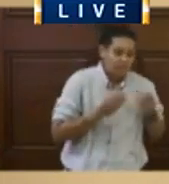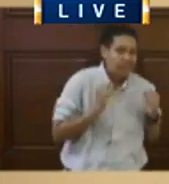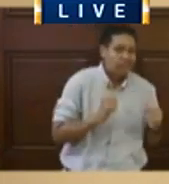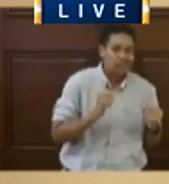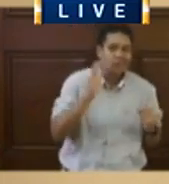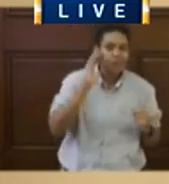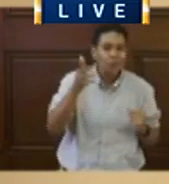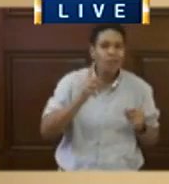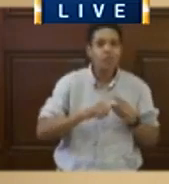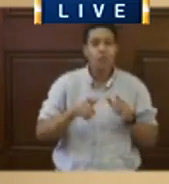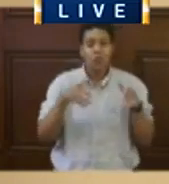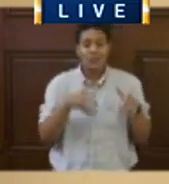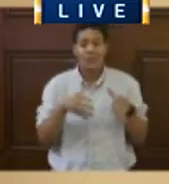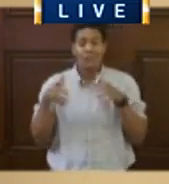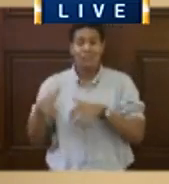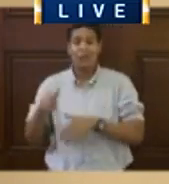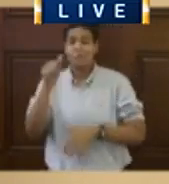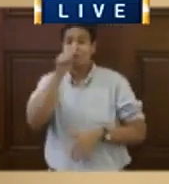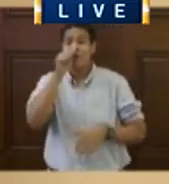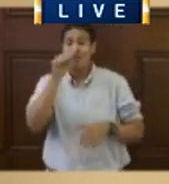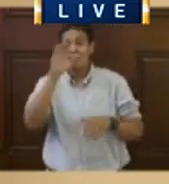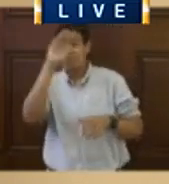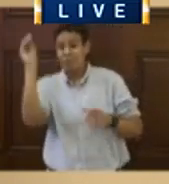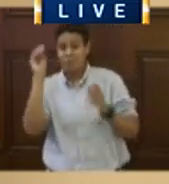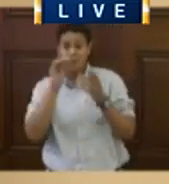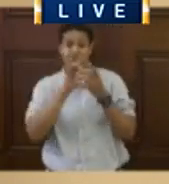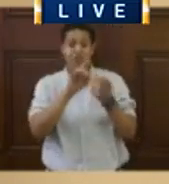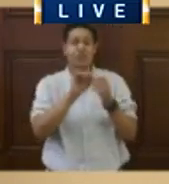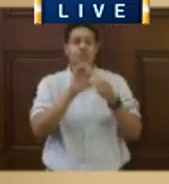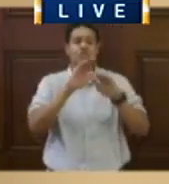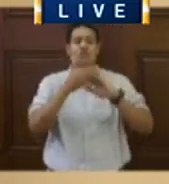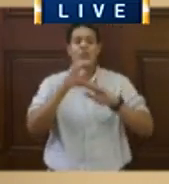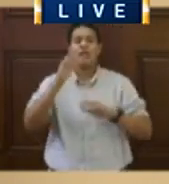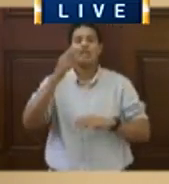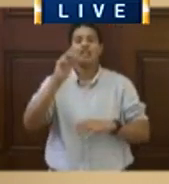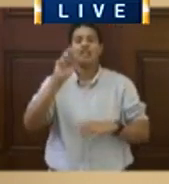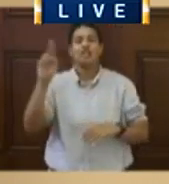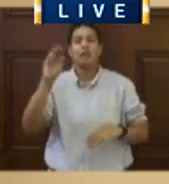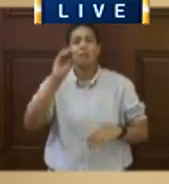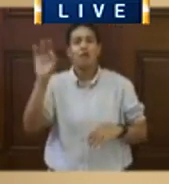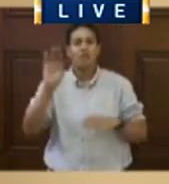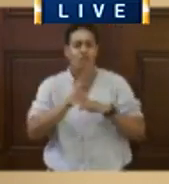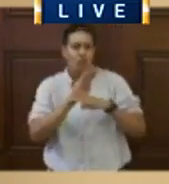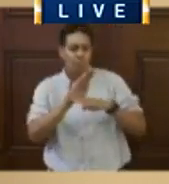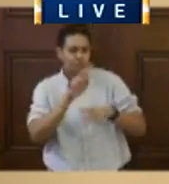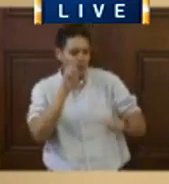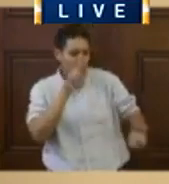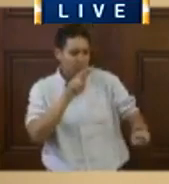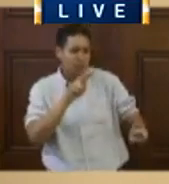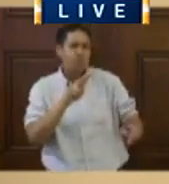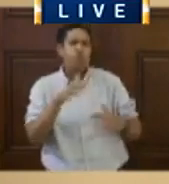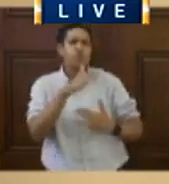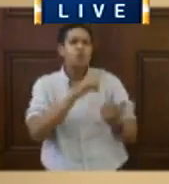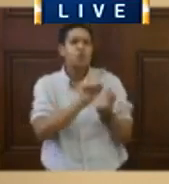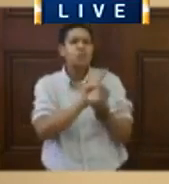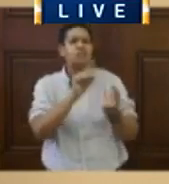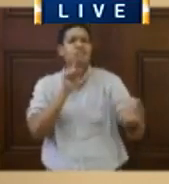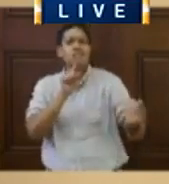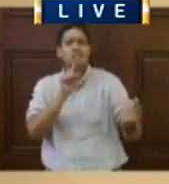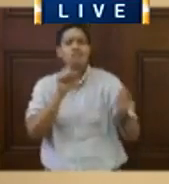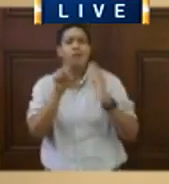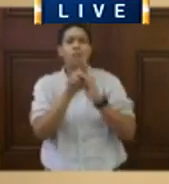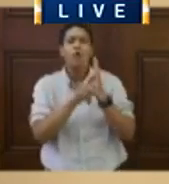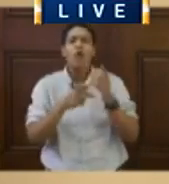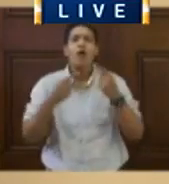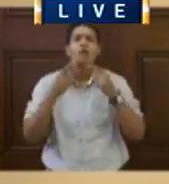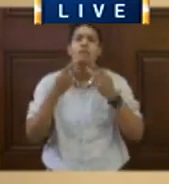sector organization has gone through, along with the Jamaica Chamber of Commerce, to really look at the social distancing protocols and the public orders that have laid out